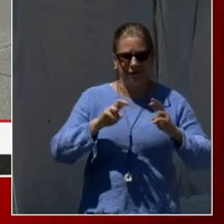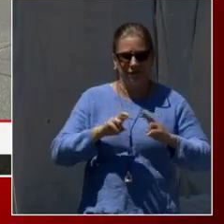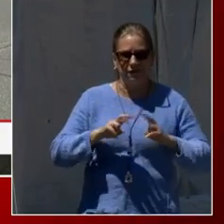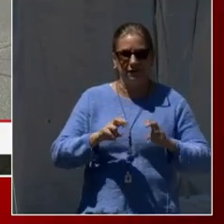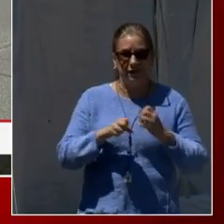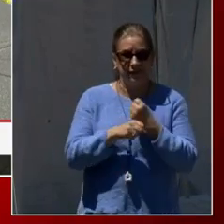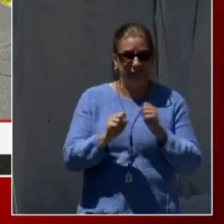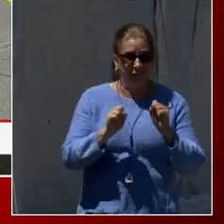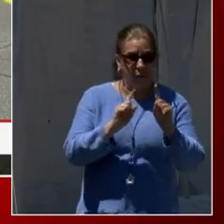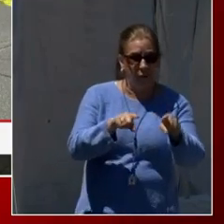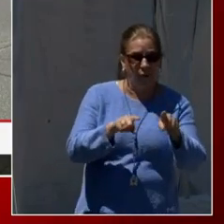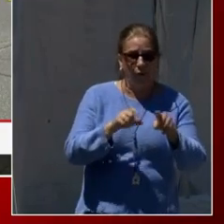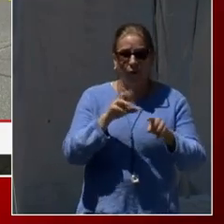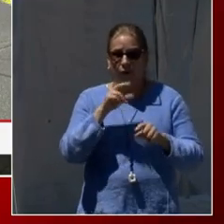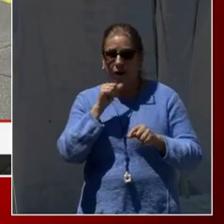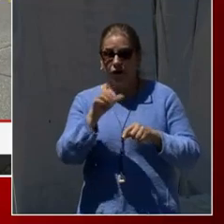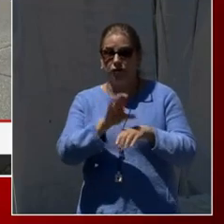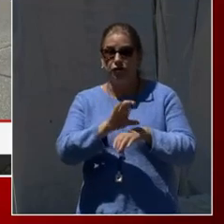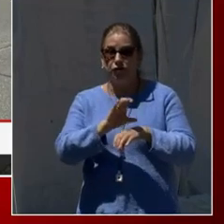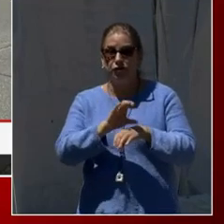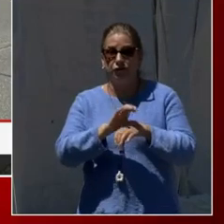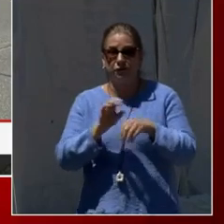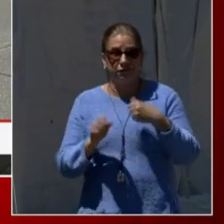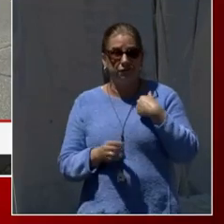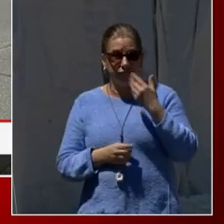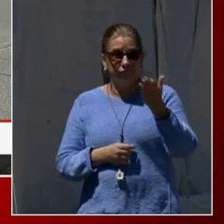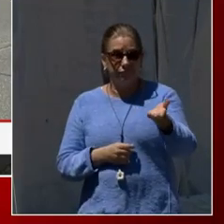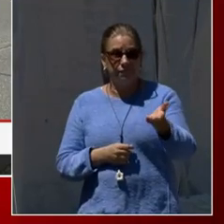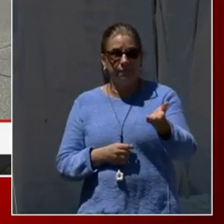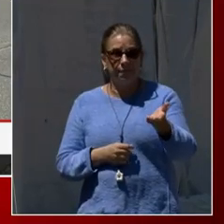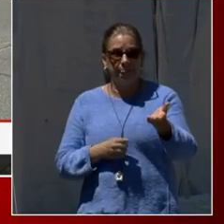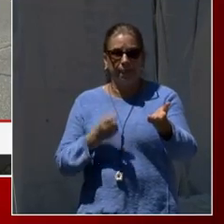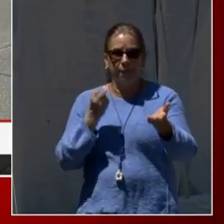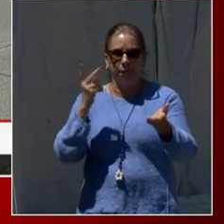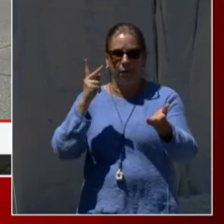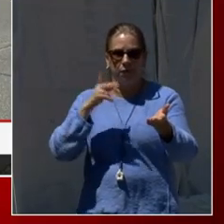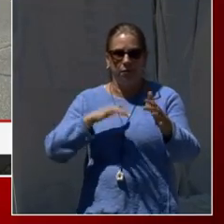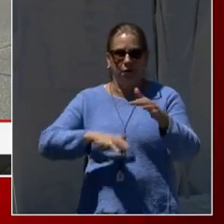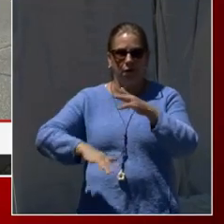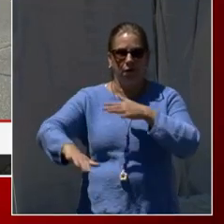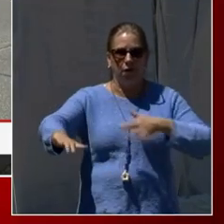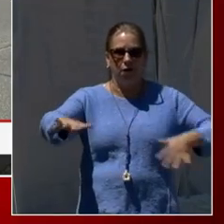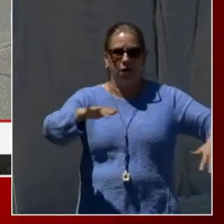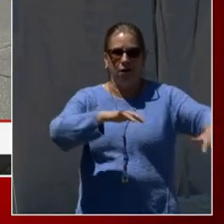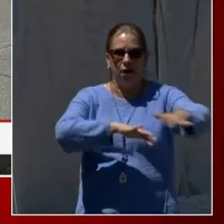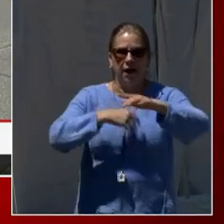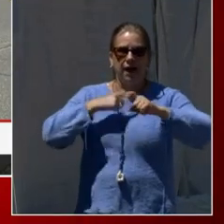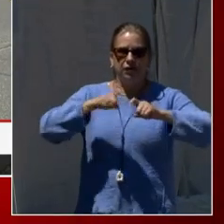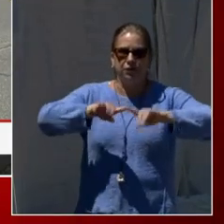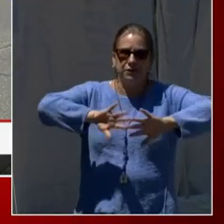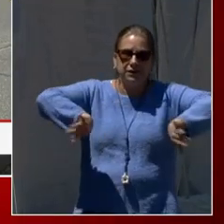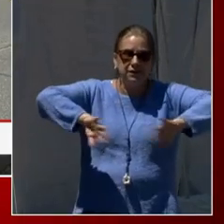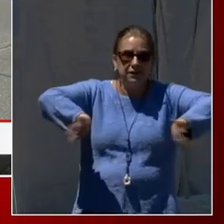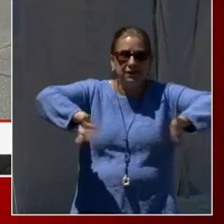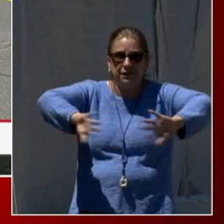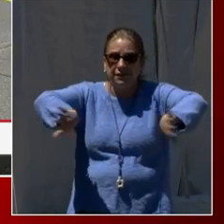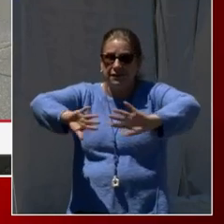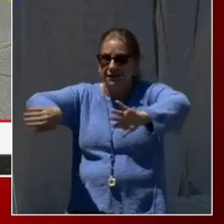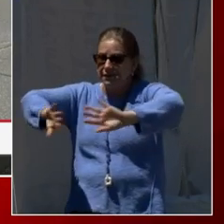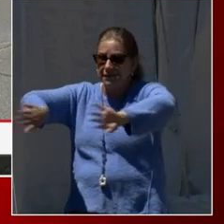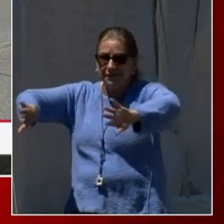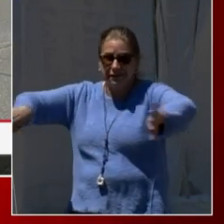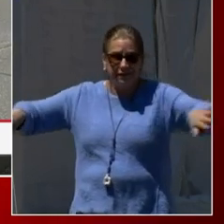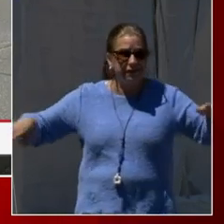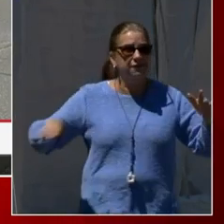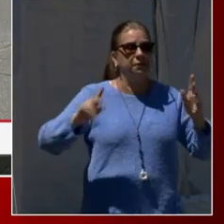quite a large crowd there. So it required that we clear the area before we brought in the fire trucks and everything else. So yes, there was